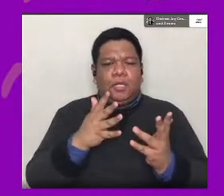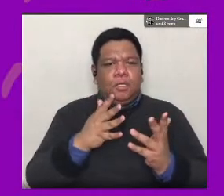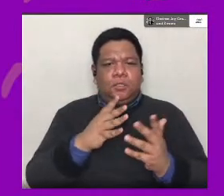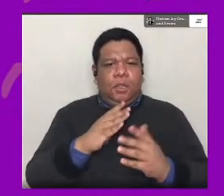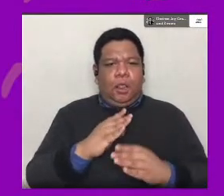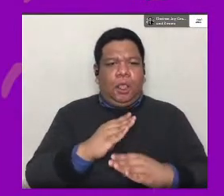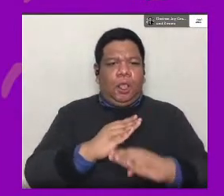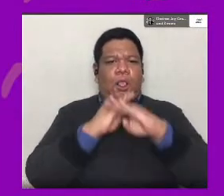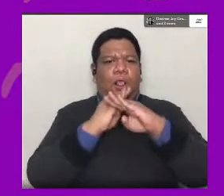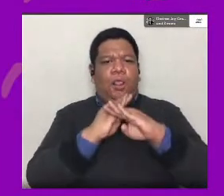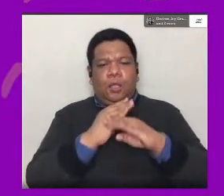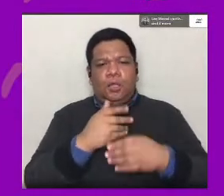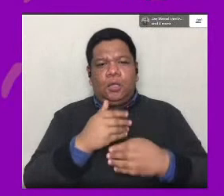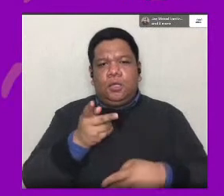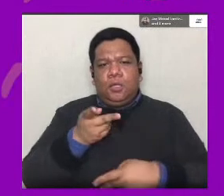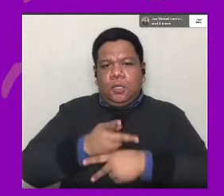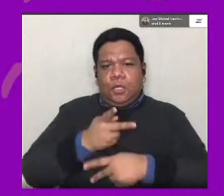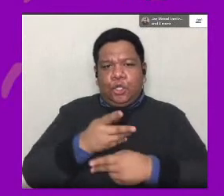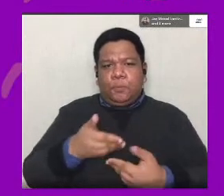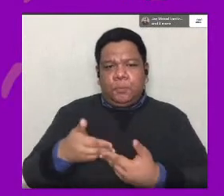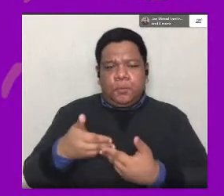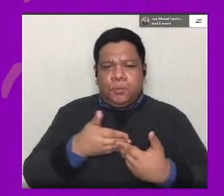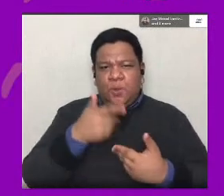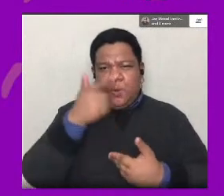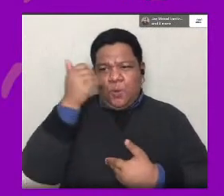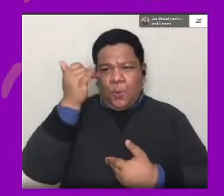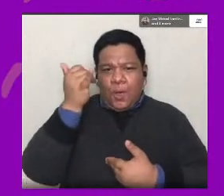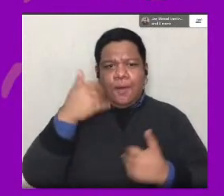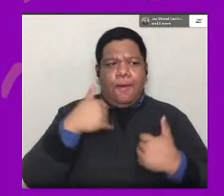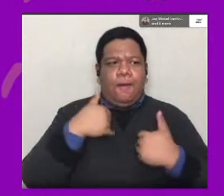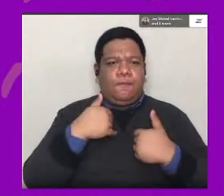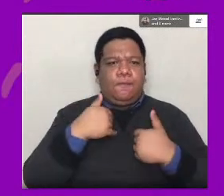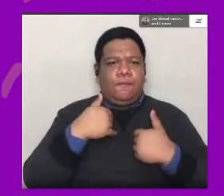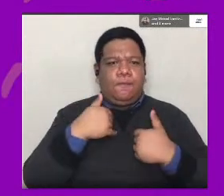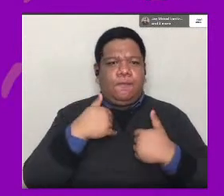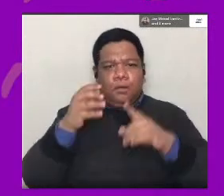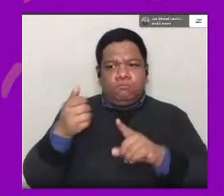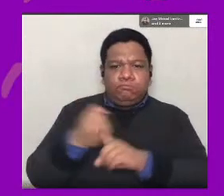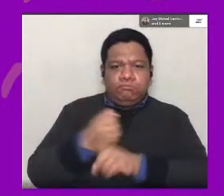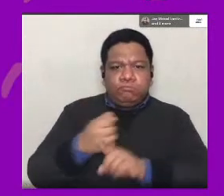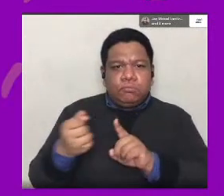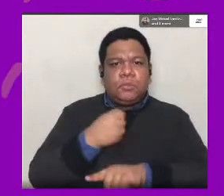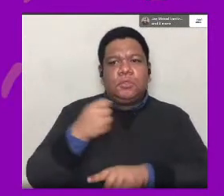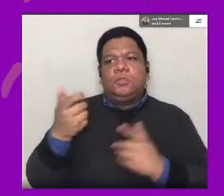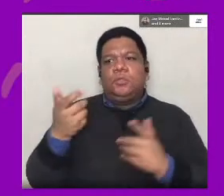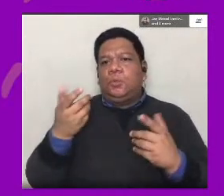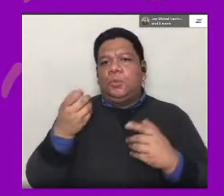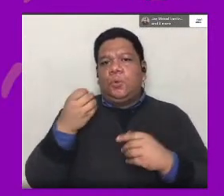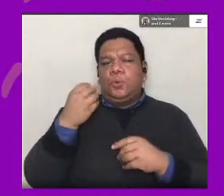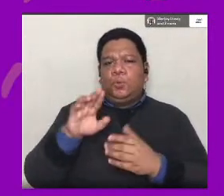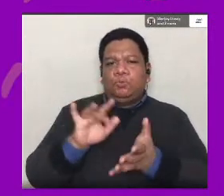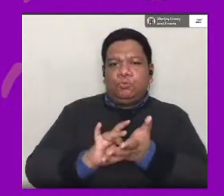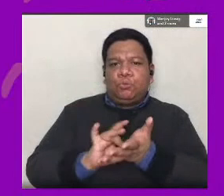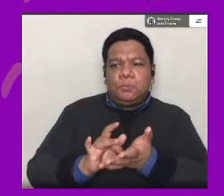care, any kind of mistreatment or violence. And studies correlate this kind of abuse with mothers'